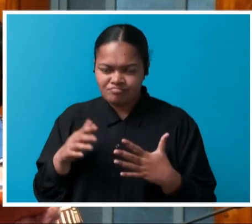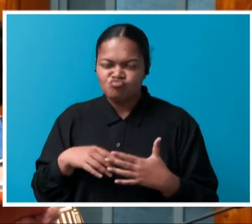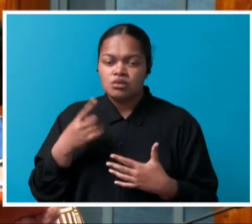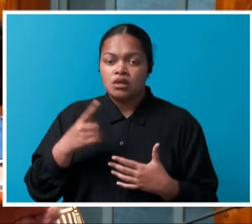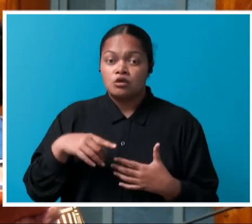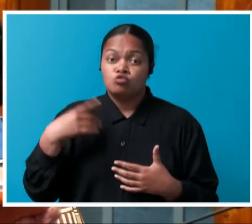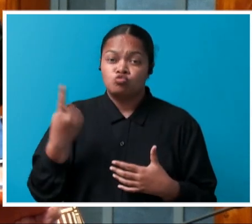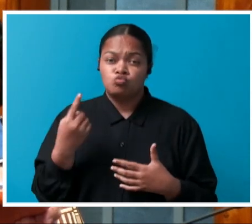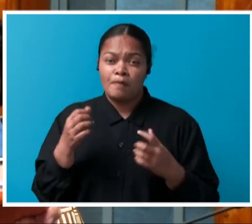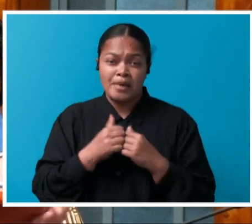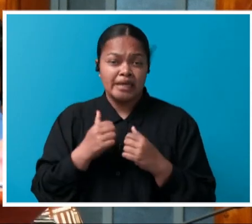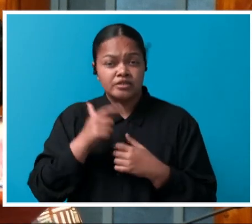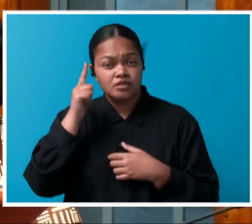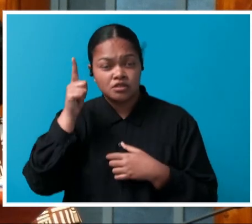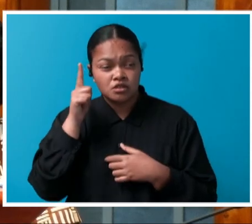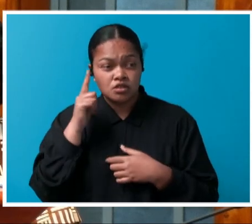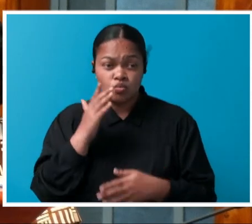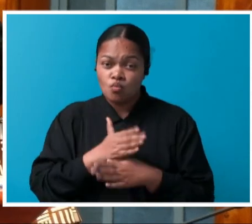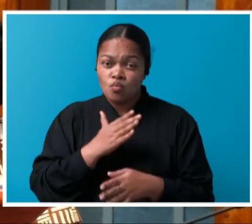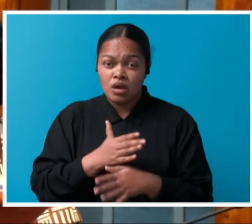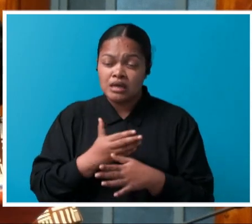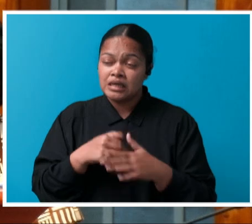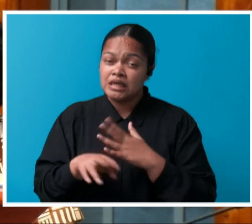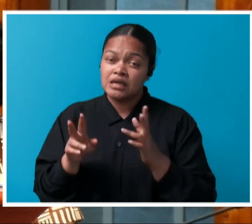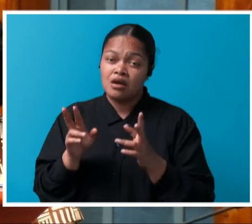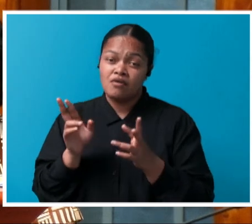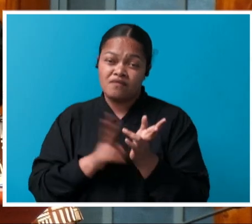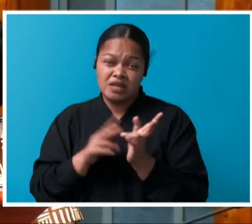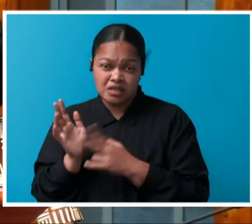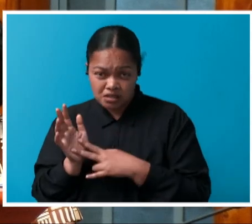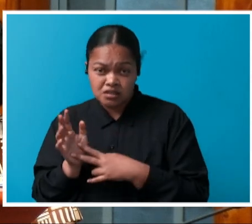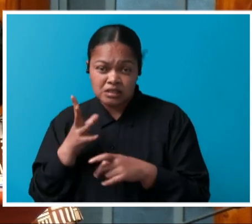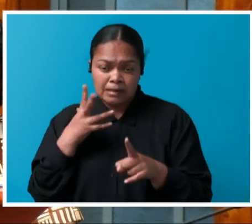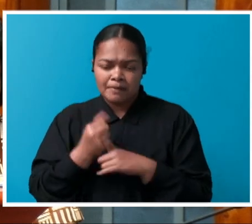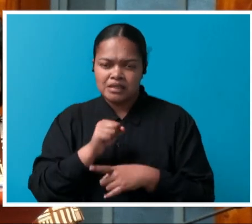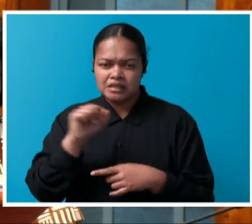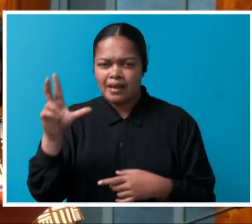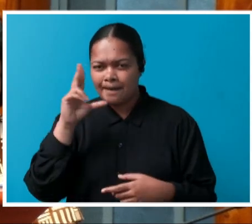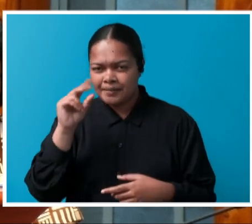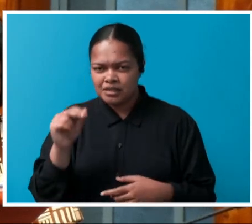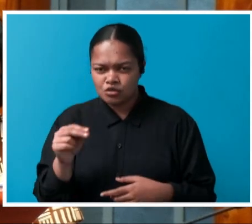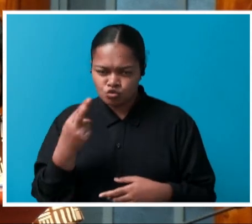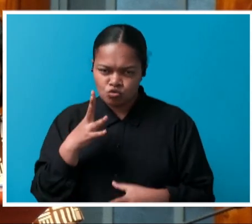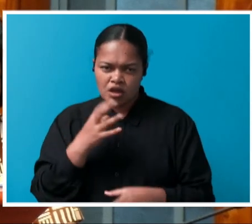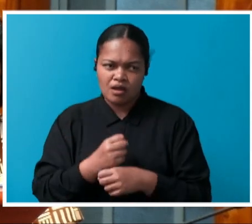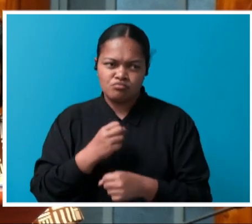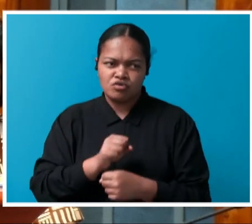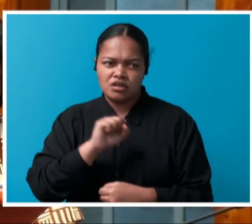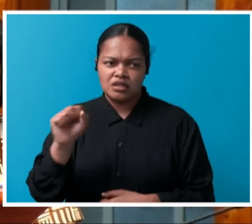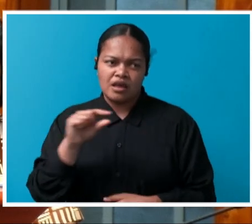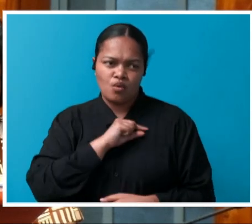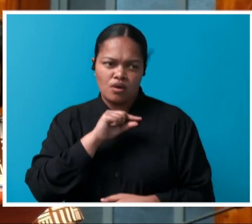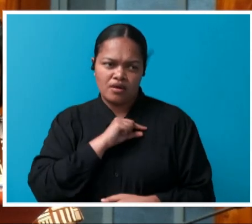that many of these teachers serve in rural areas, and this impacts their ability to upgrade their